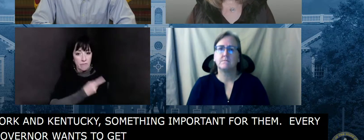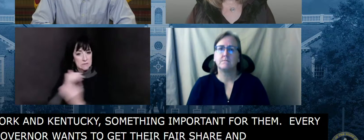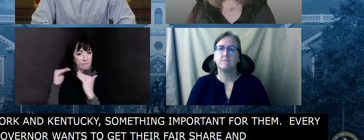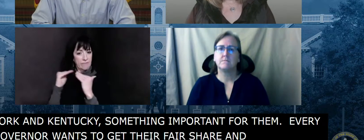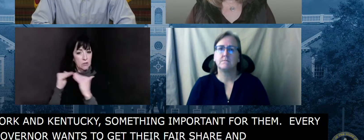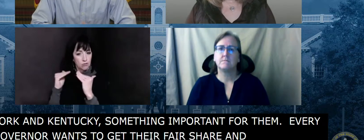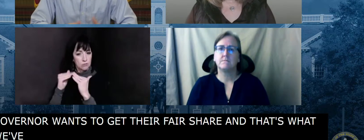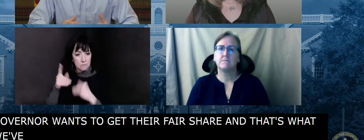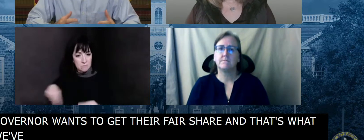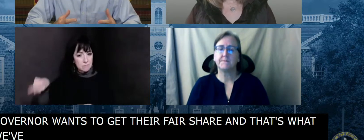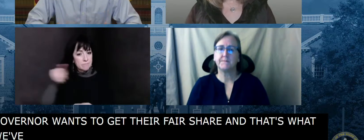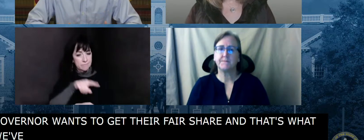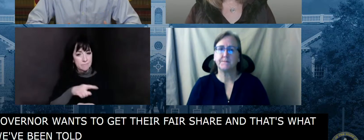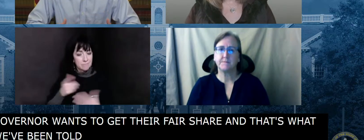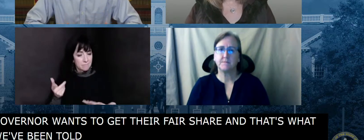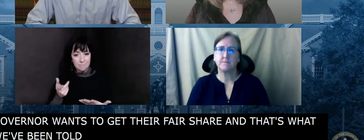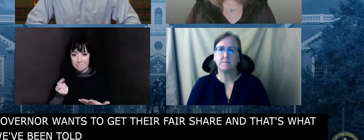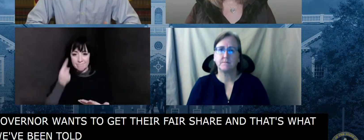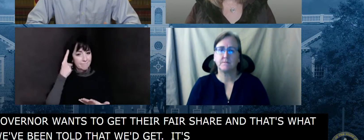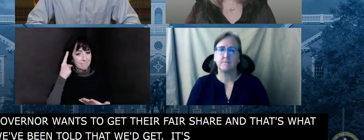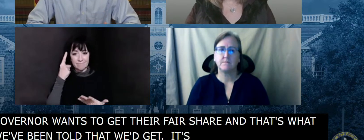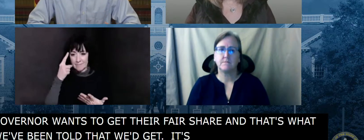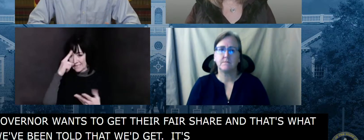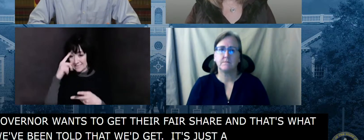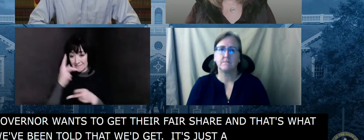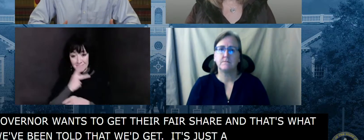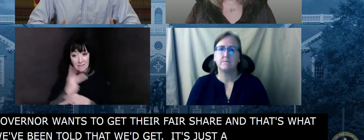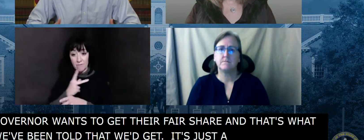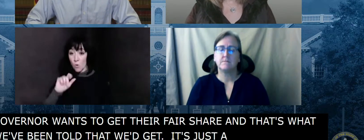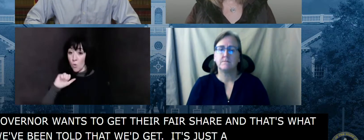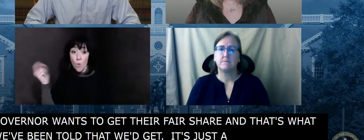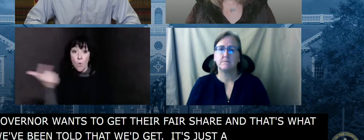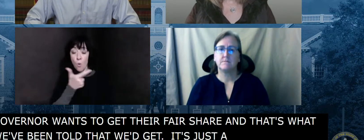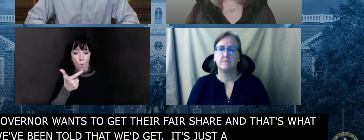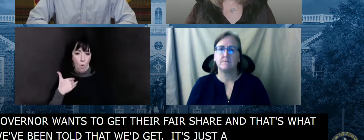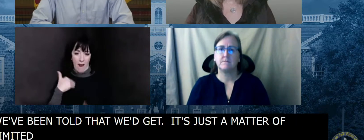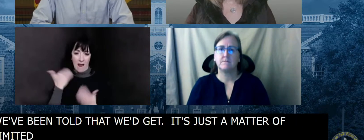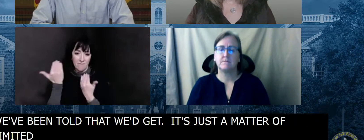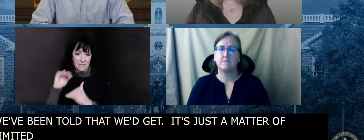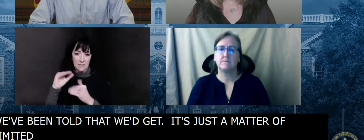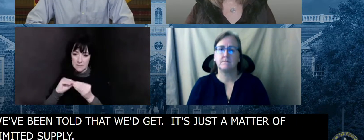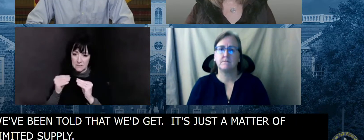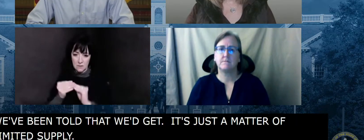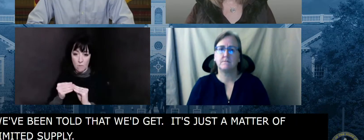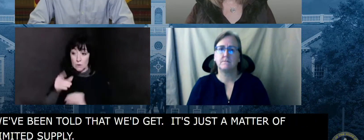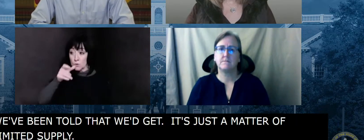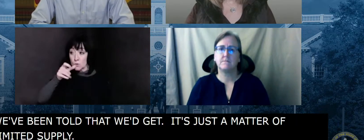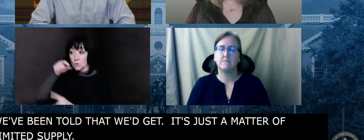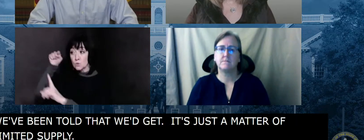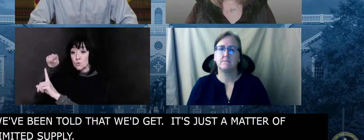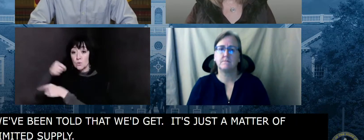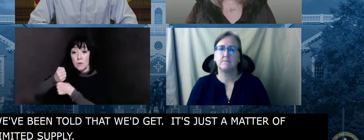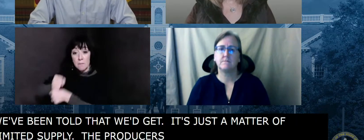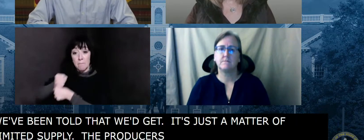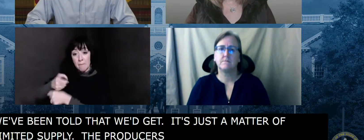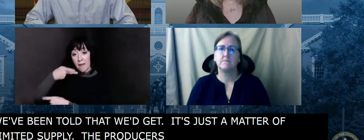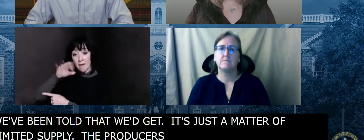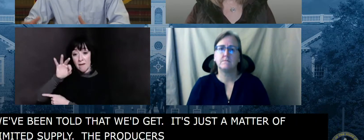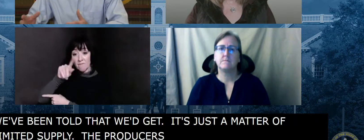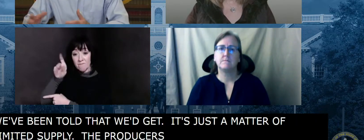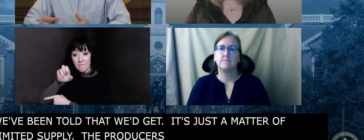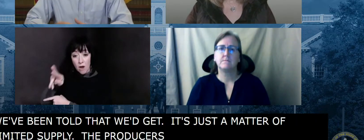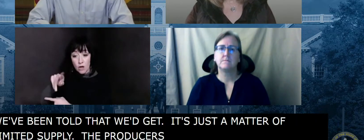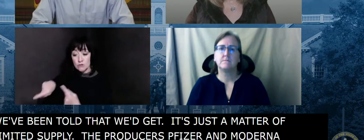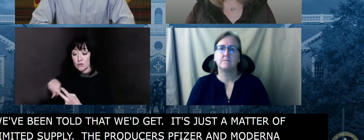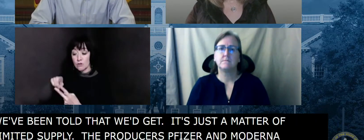got. It's just a matter of limited supply. The producers, Pfizer and Moderna, can only